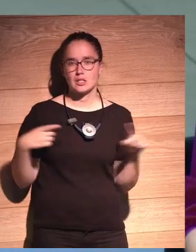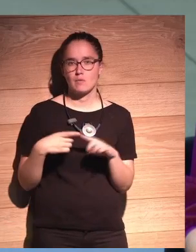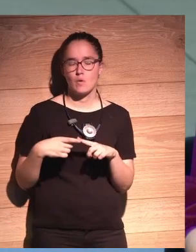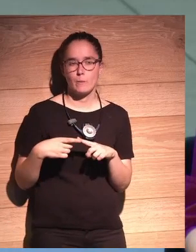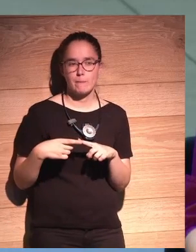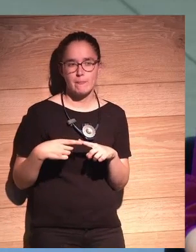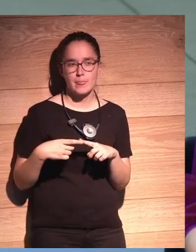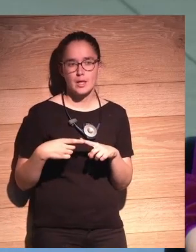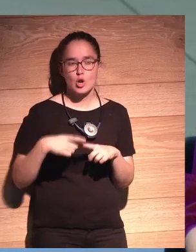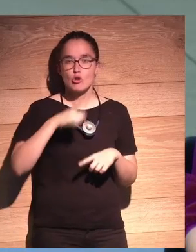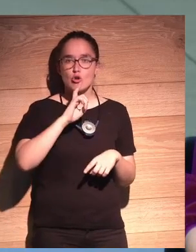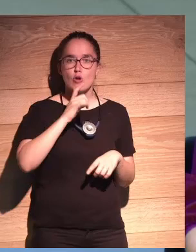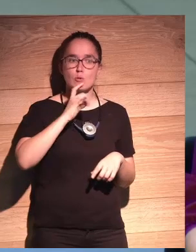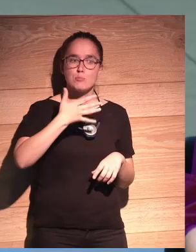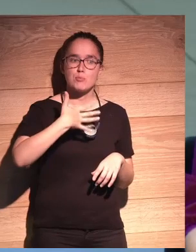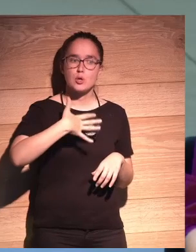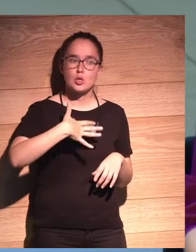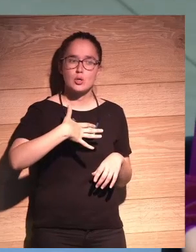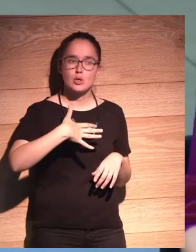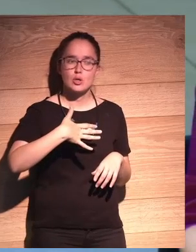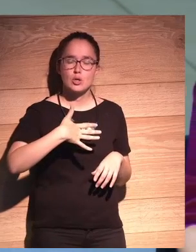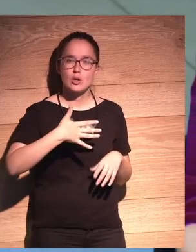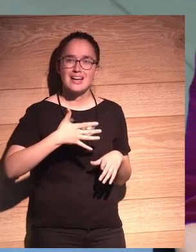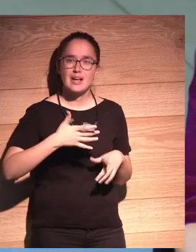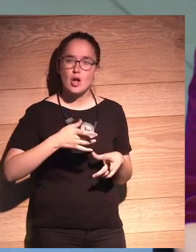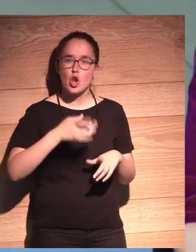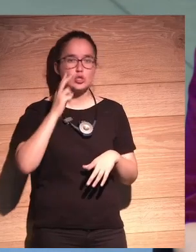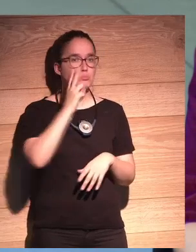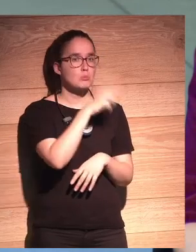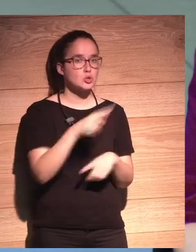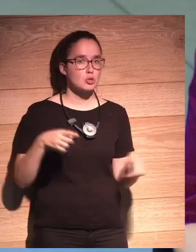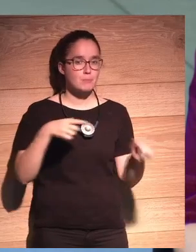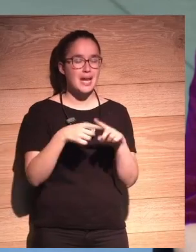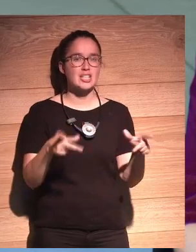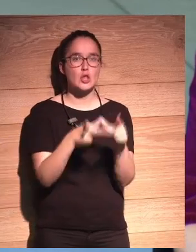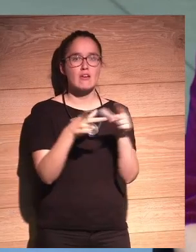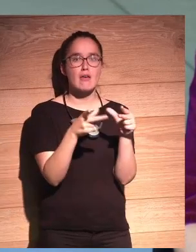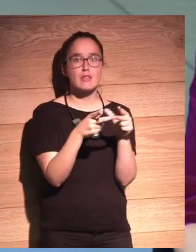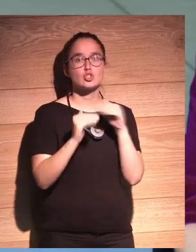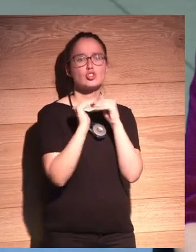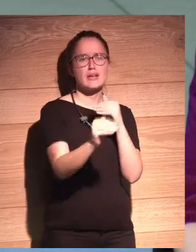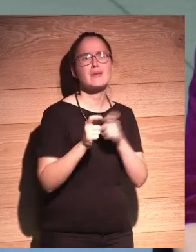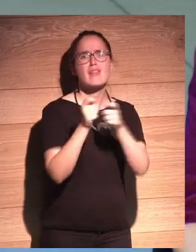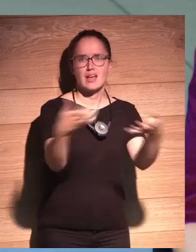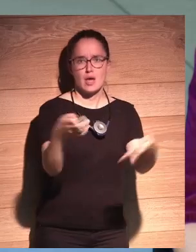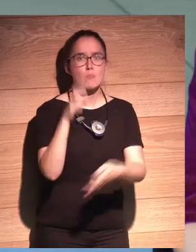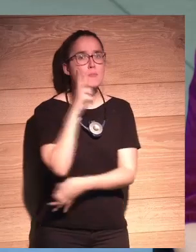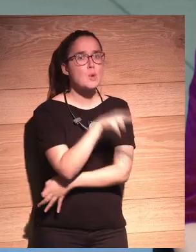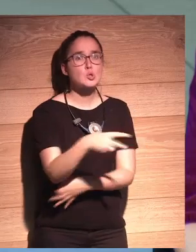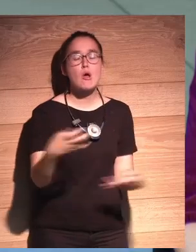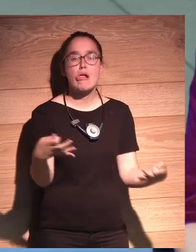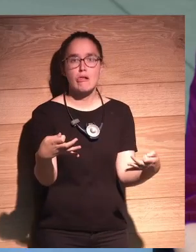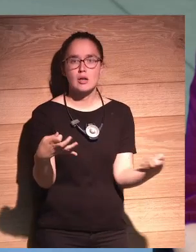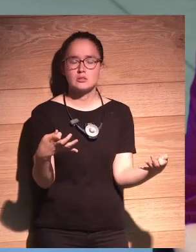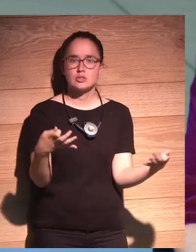to dedicate the Day of Museums in 2015 to their contribution with regard to